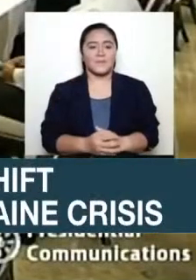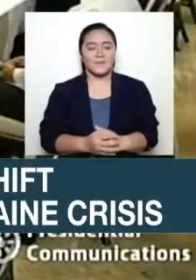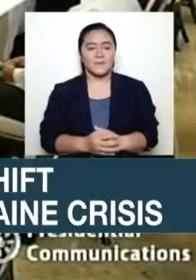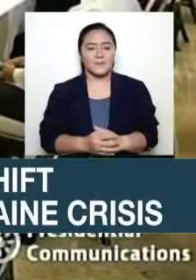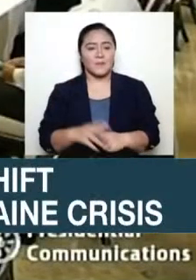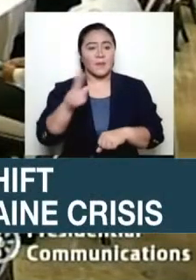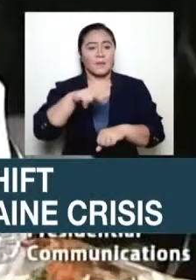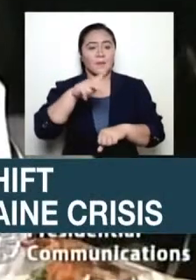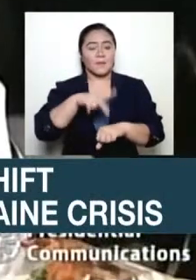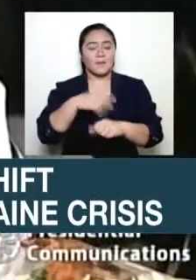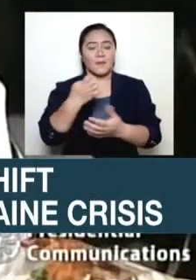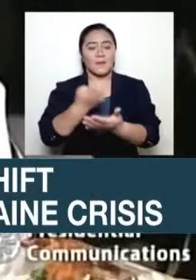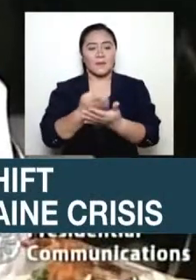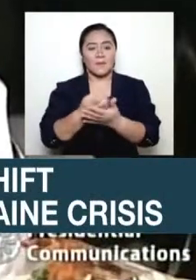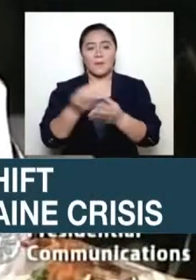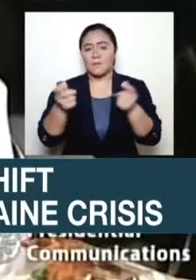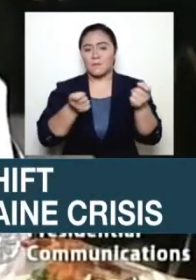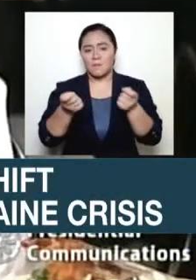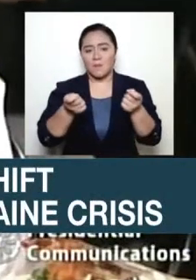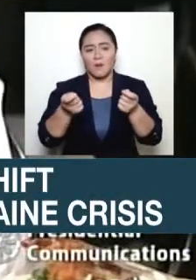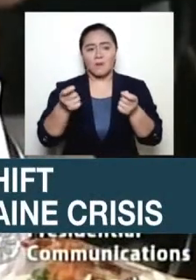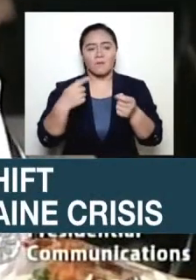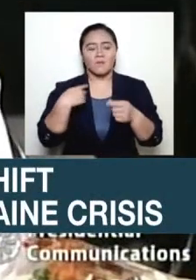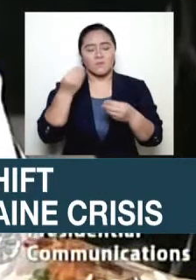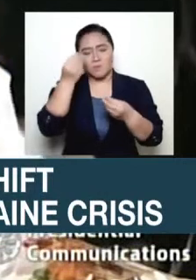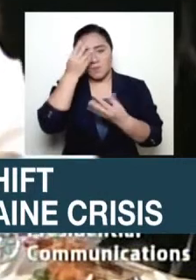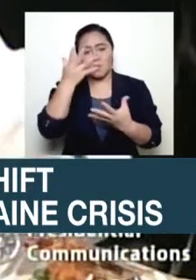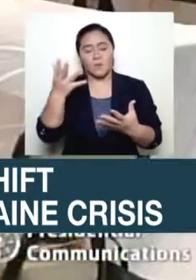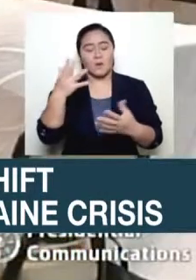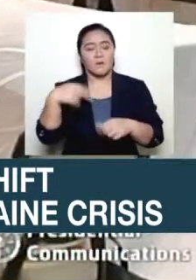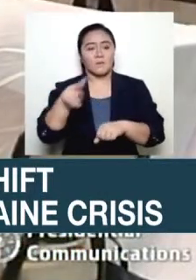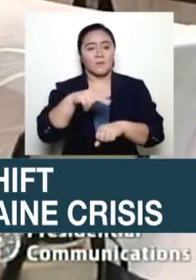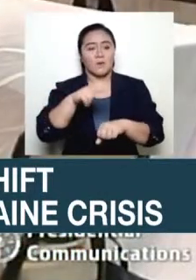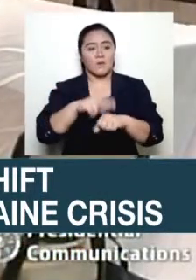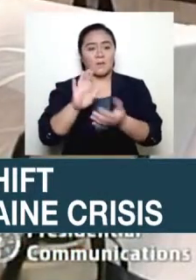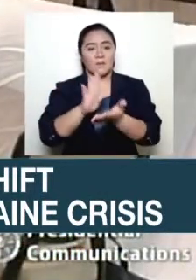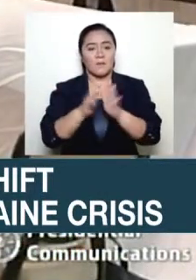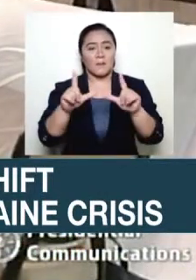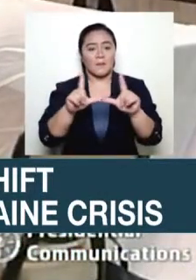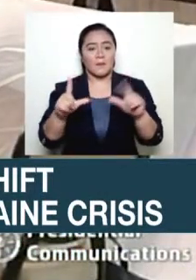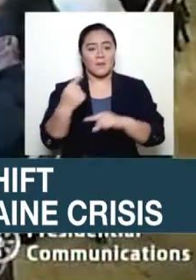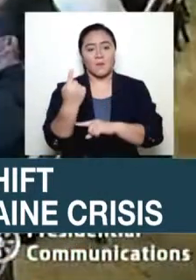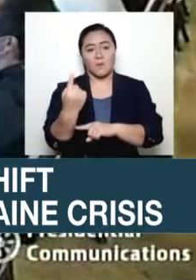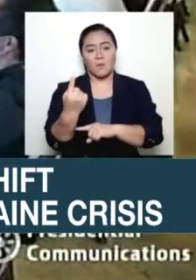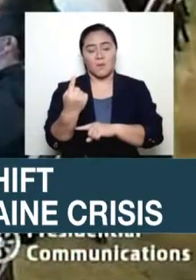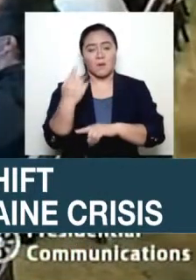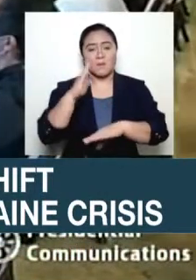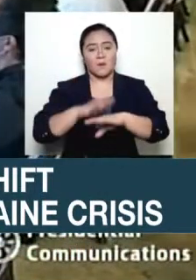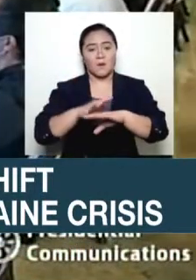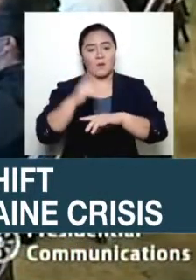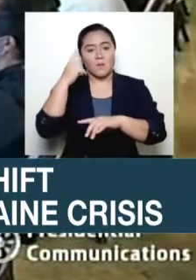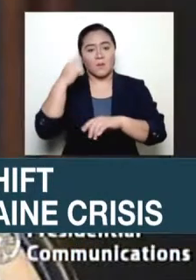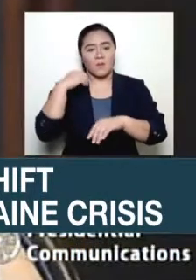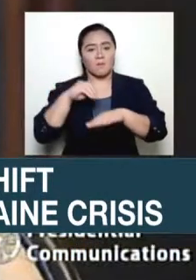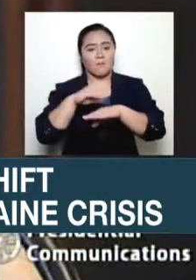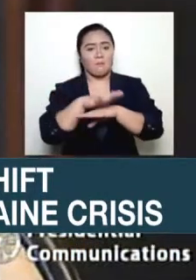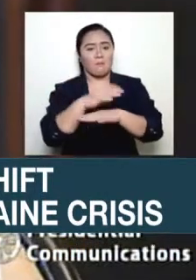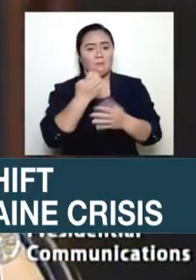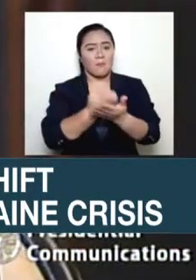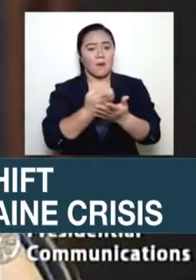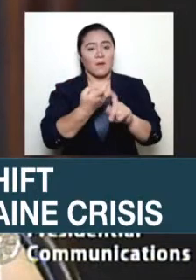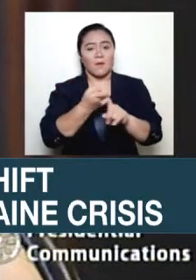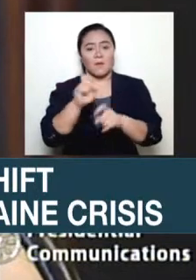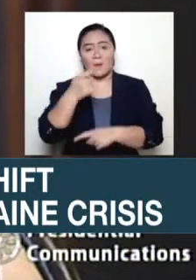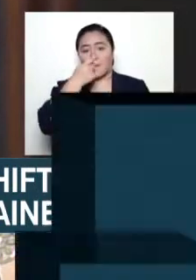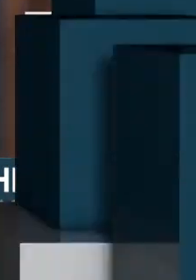Philippine economic managers recommend a nationwide shift to COVID alert level 1 to cushion the economic impact of the Russia-Ukraine